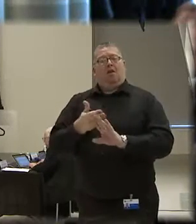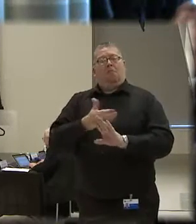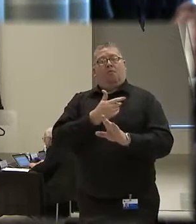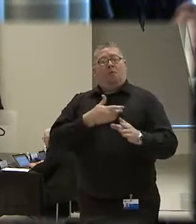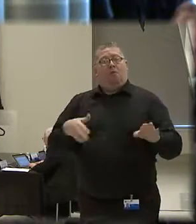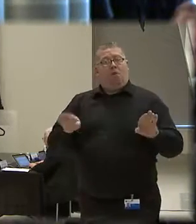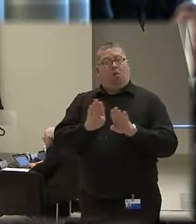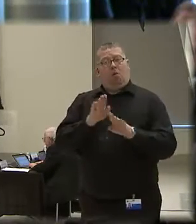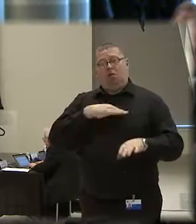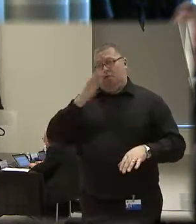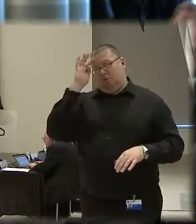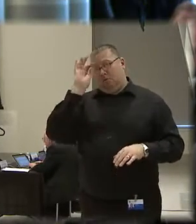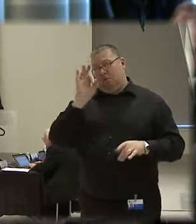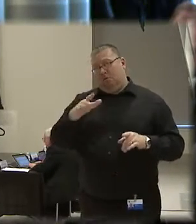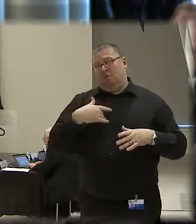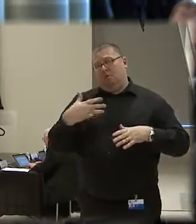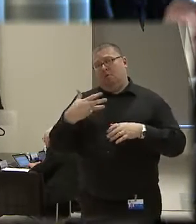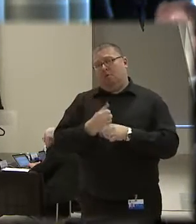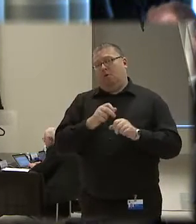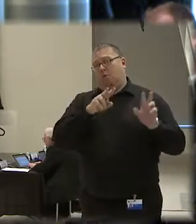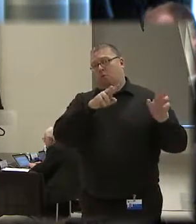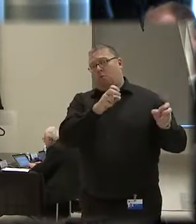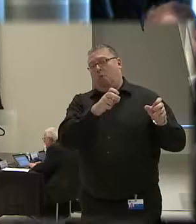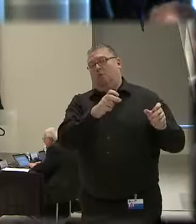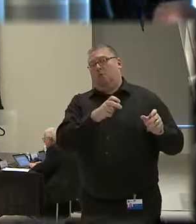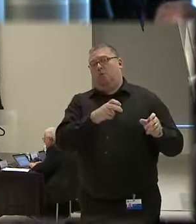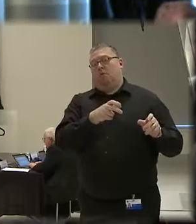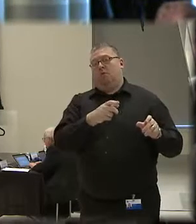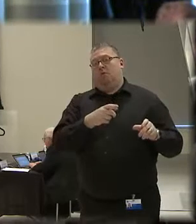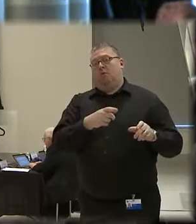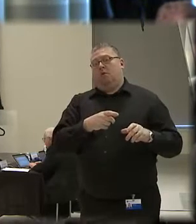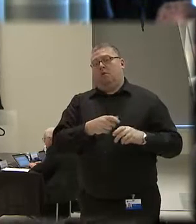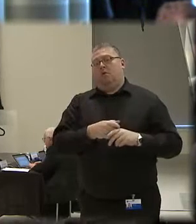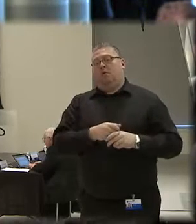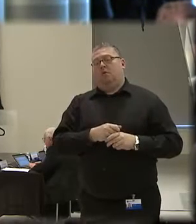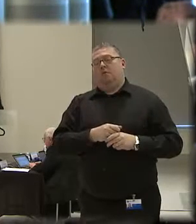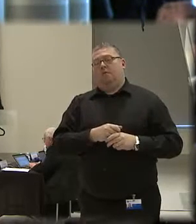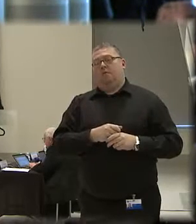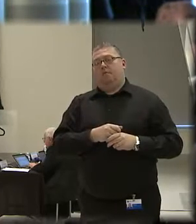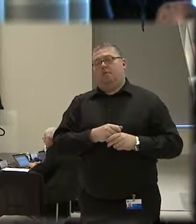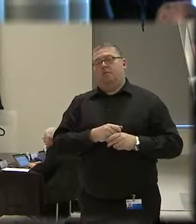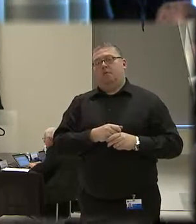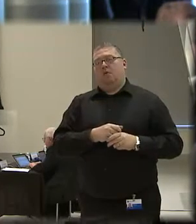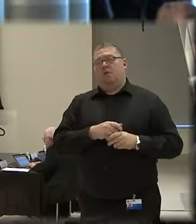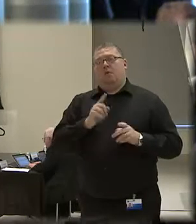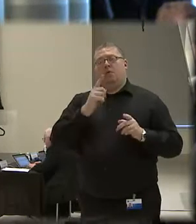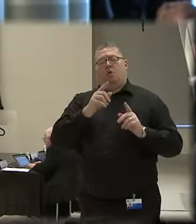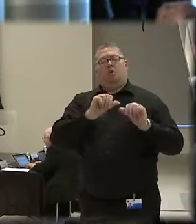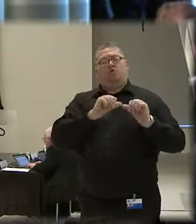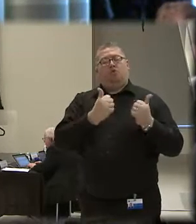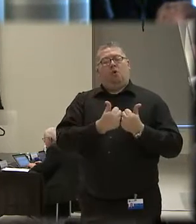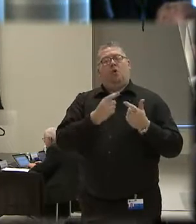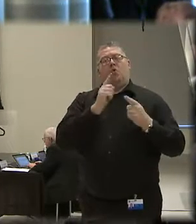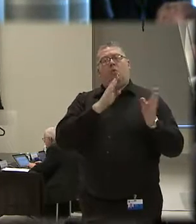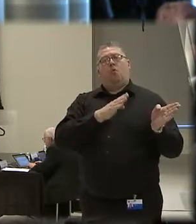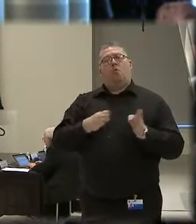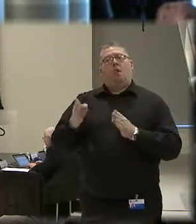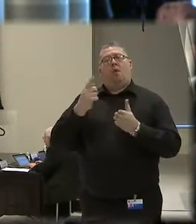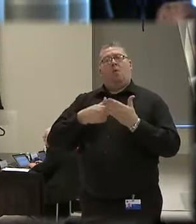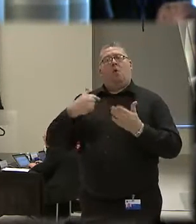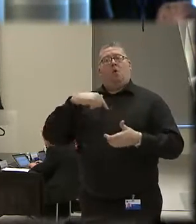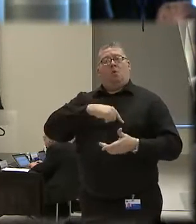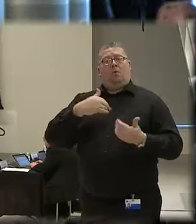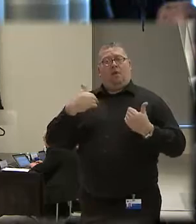I'd like to leave you with a paraphrased quote from the Ohio Student Association, which is an organization who organizes on behalf